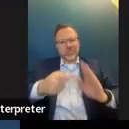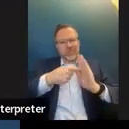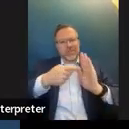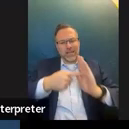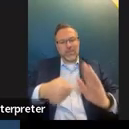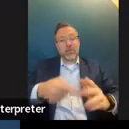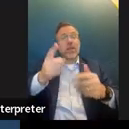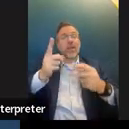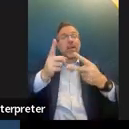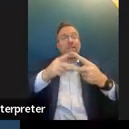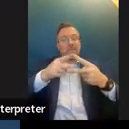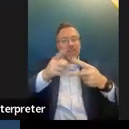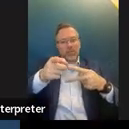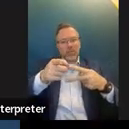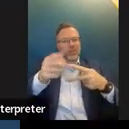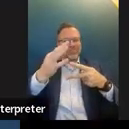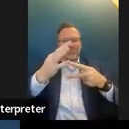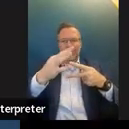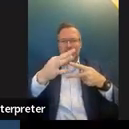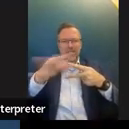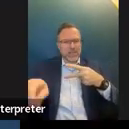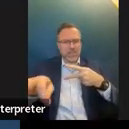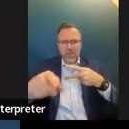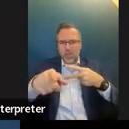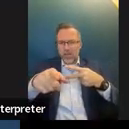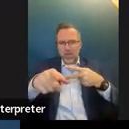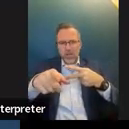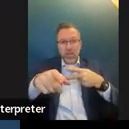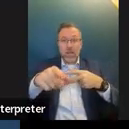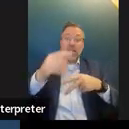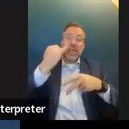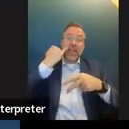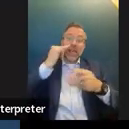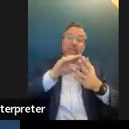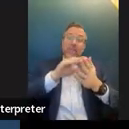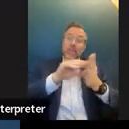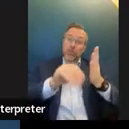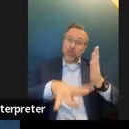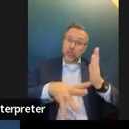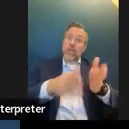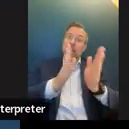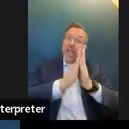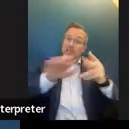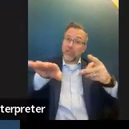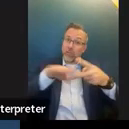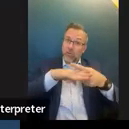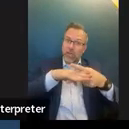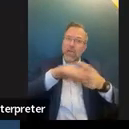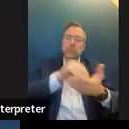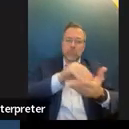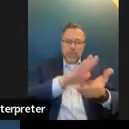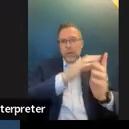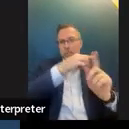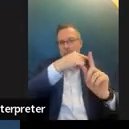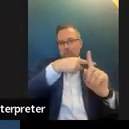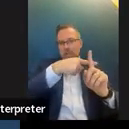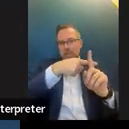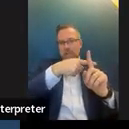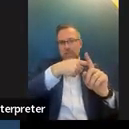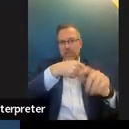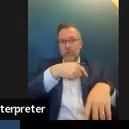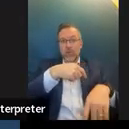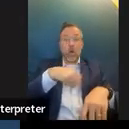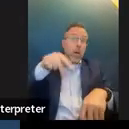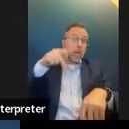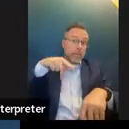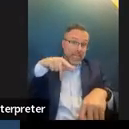first one is just really simple, plus if the student independently requests a break. P, if